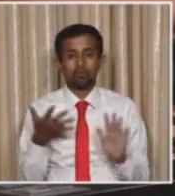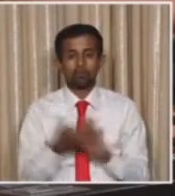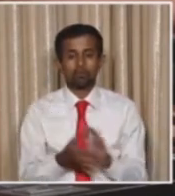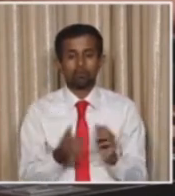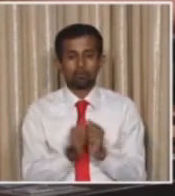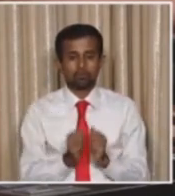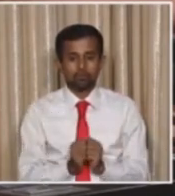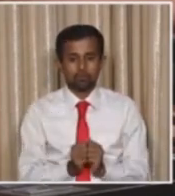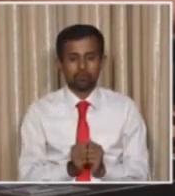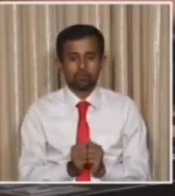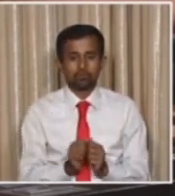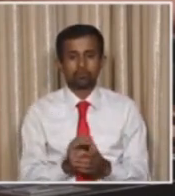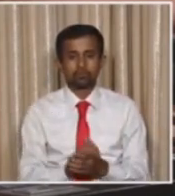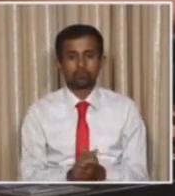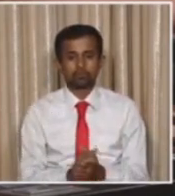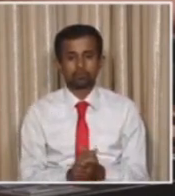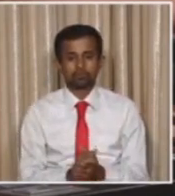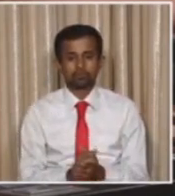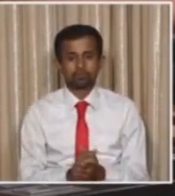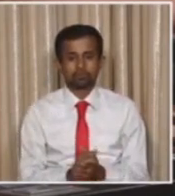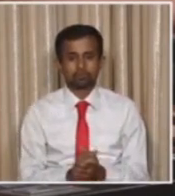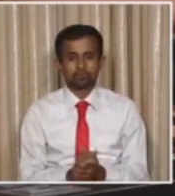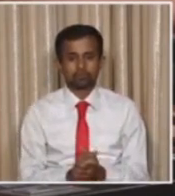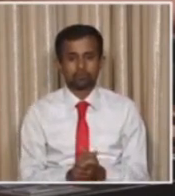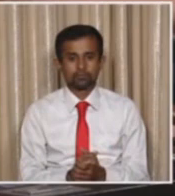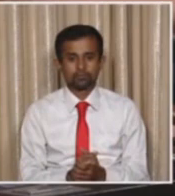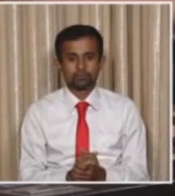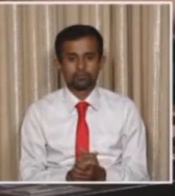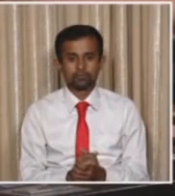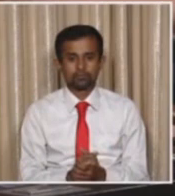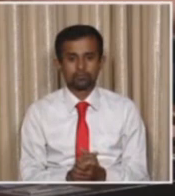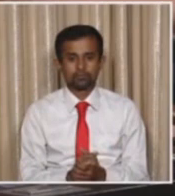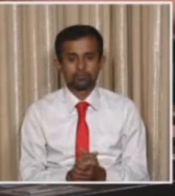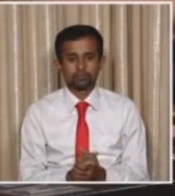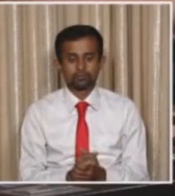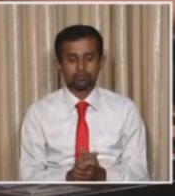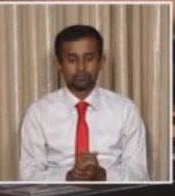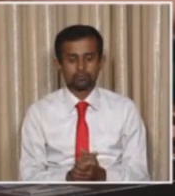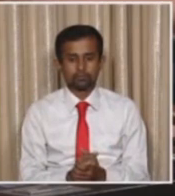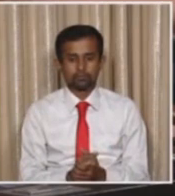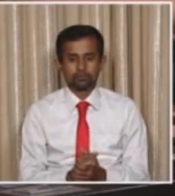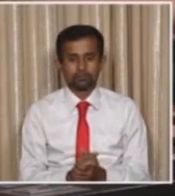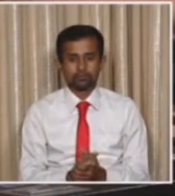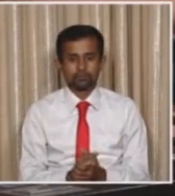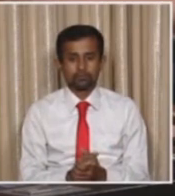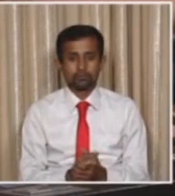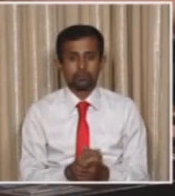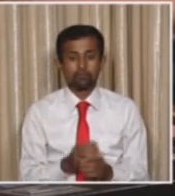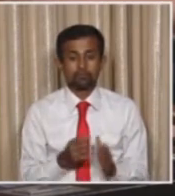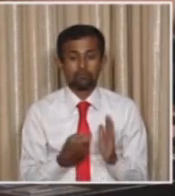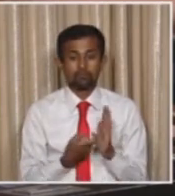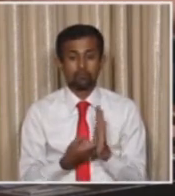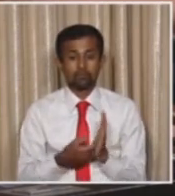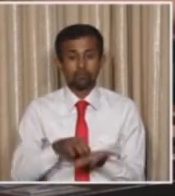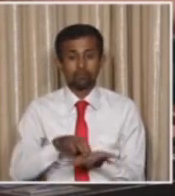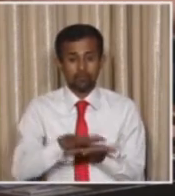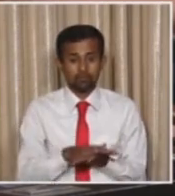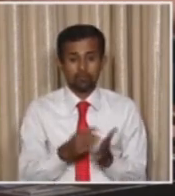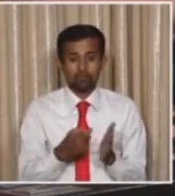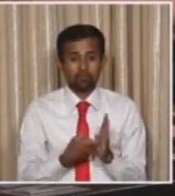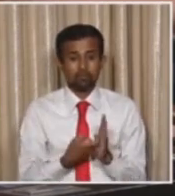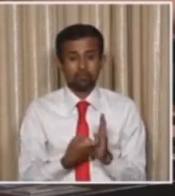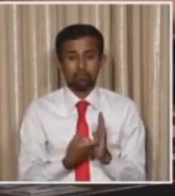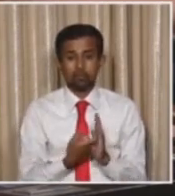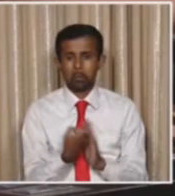this house go to protest against that illegality, those individuals are arrested,